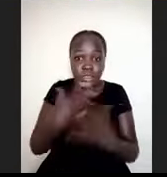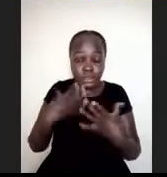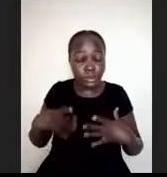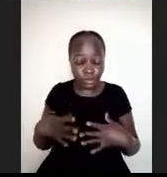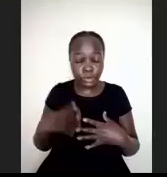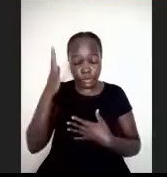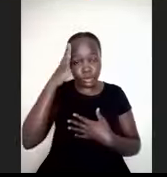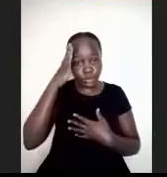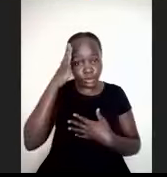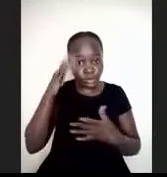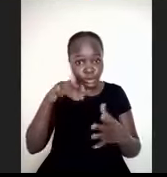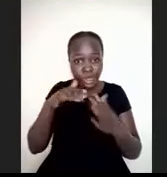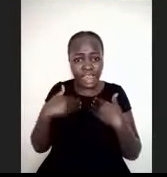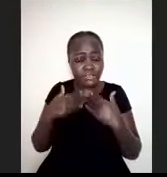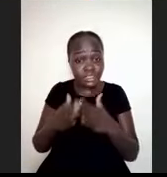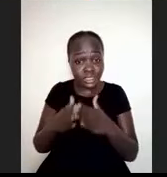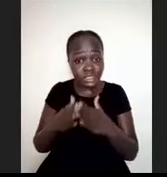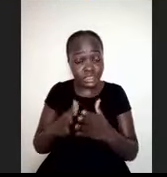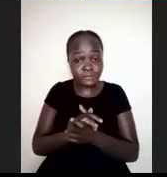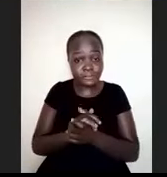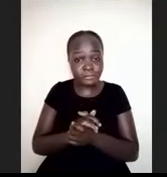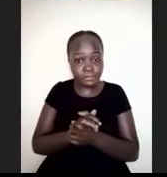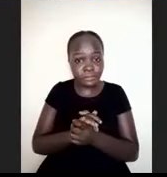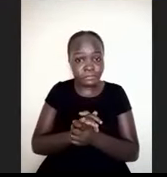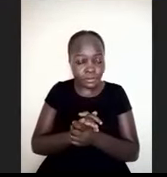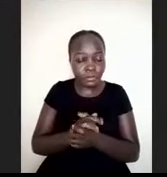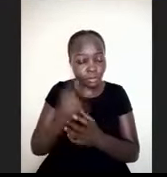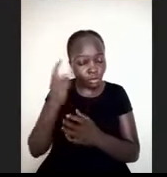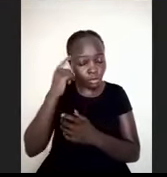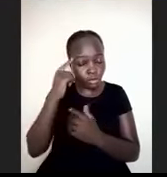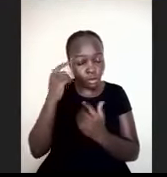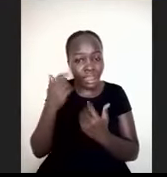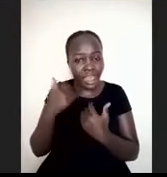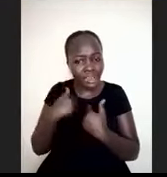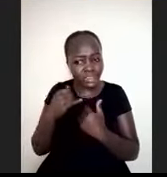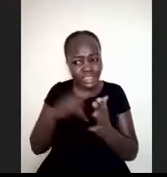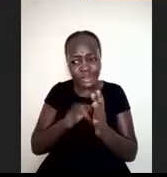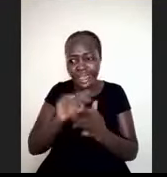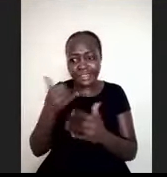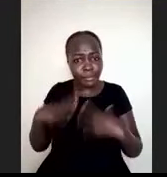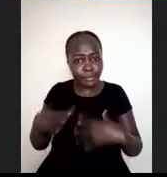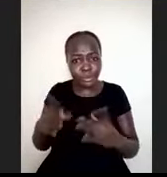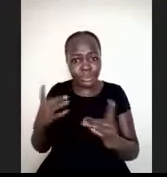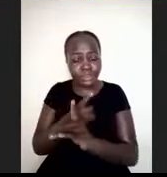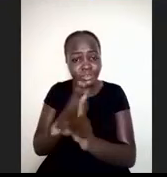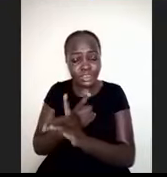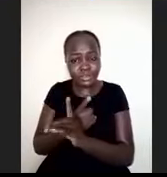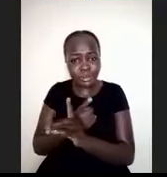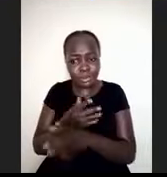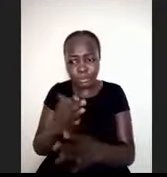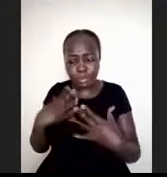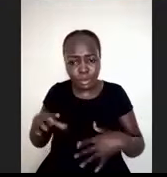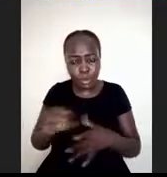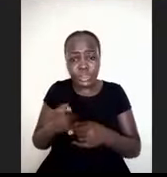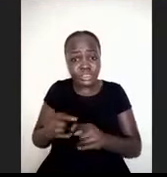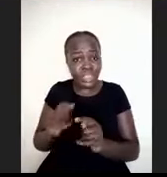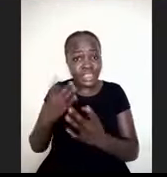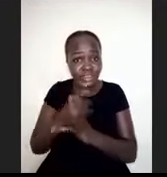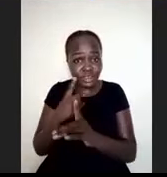in bed. So the thought of having it with other people, different people, trying different people, that's what you will